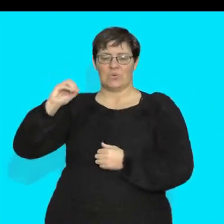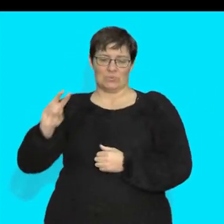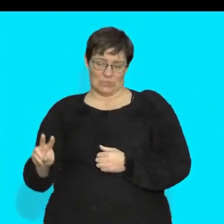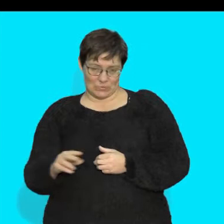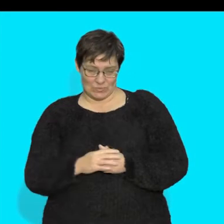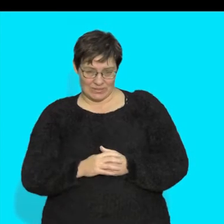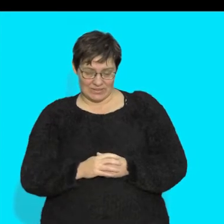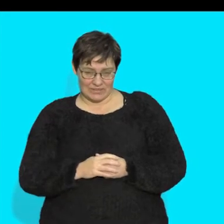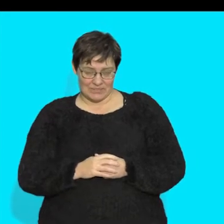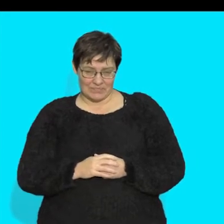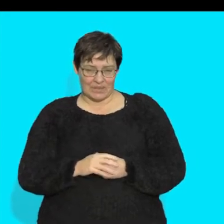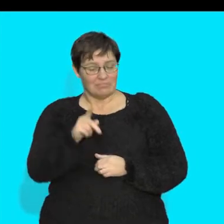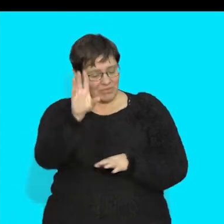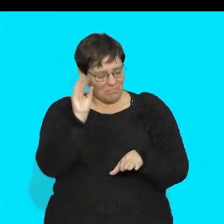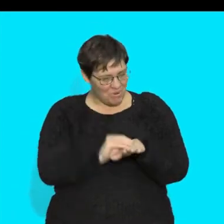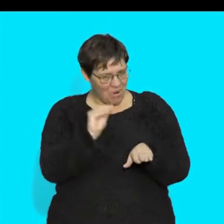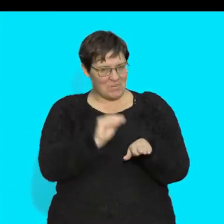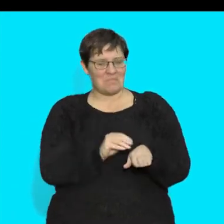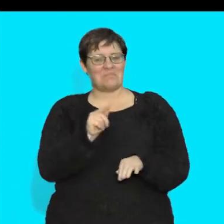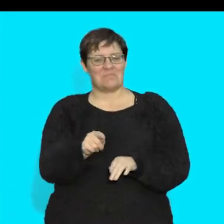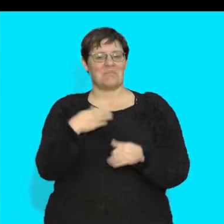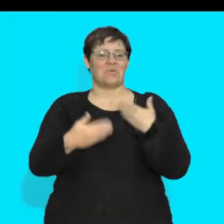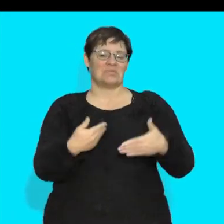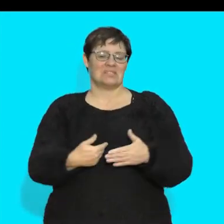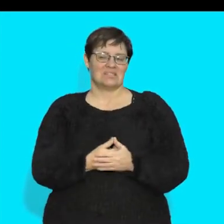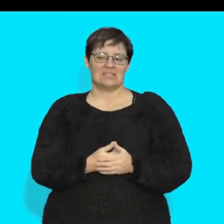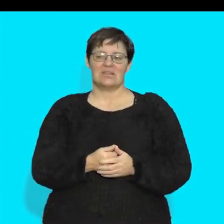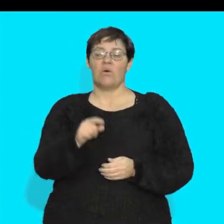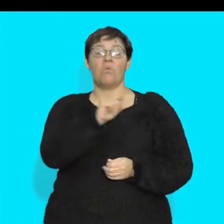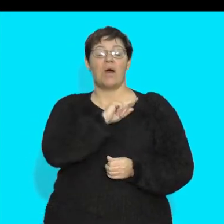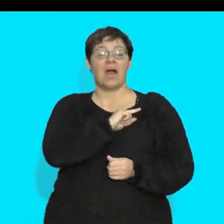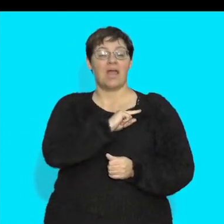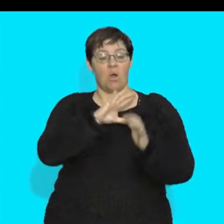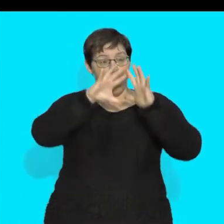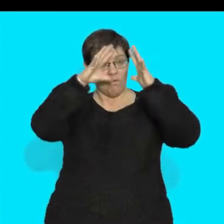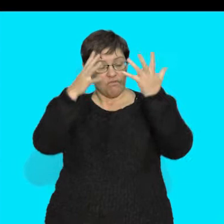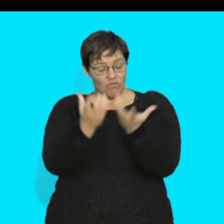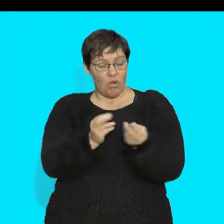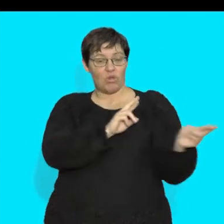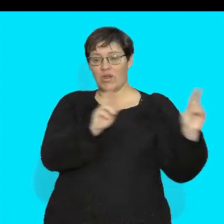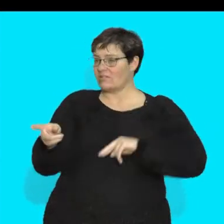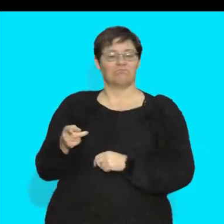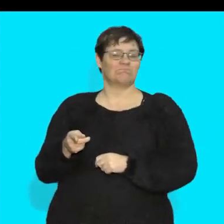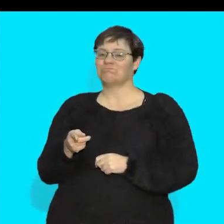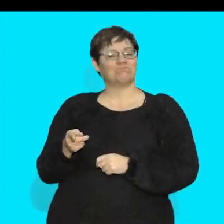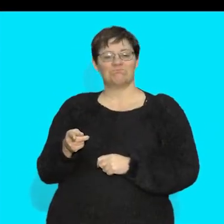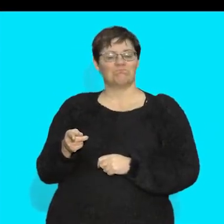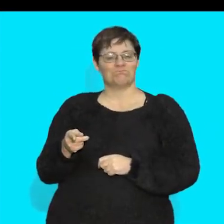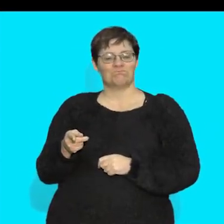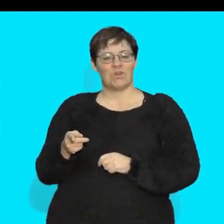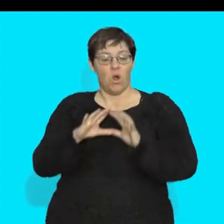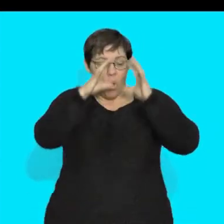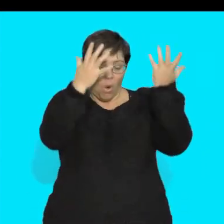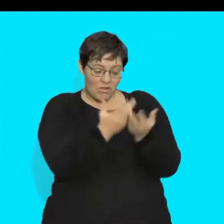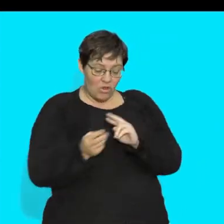carbon dioxide. So this is a problem for this particular process because the overall reaction isn't